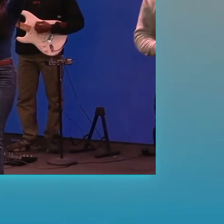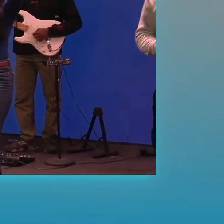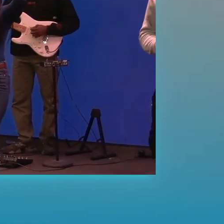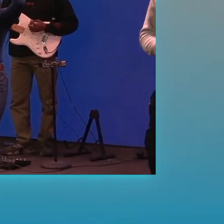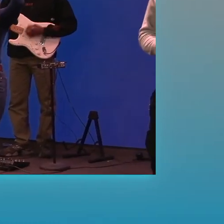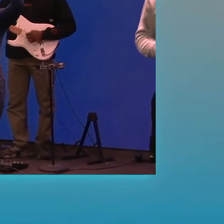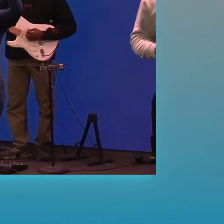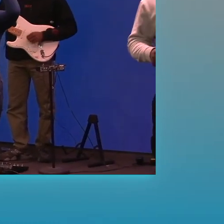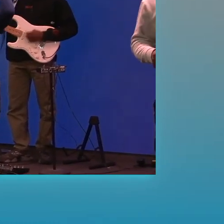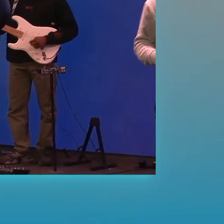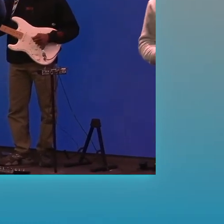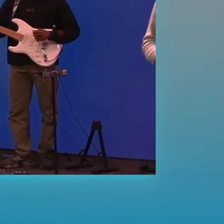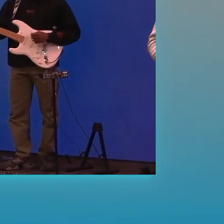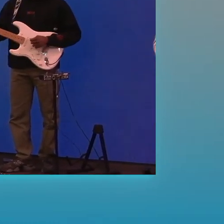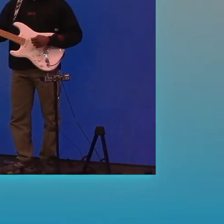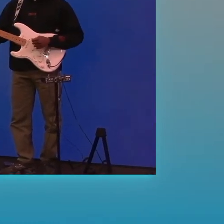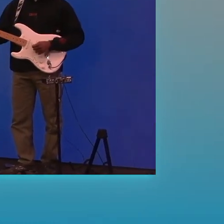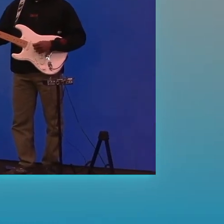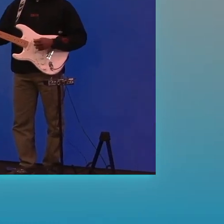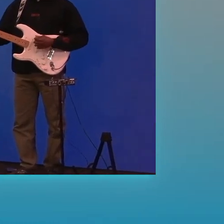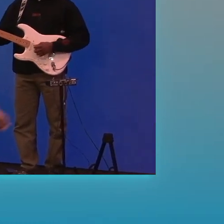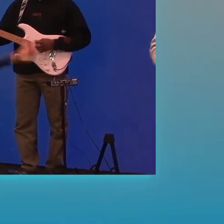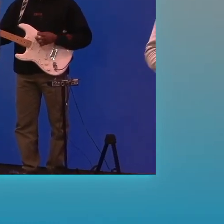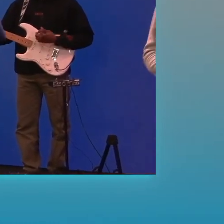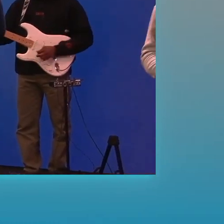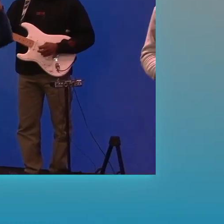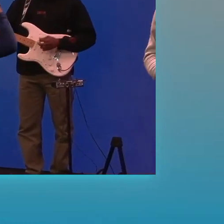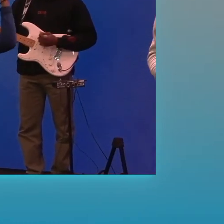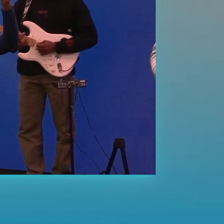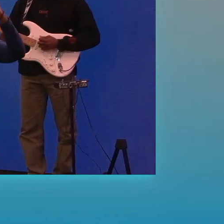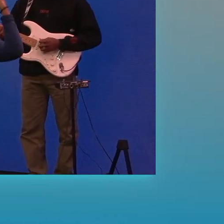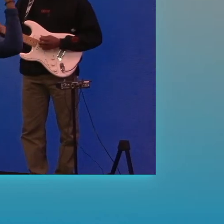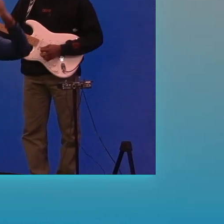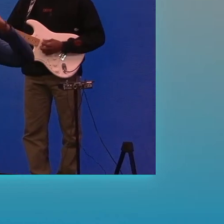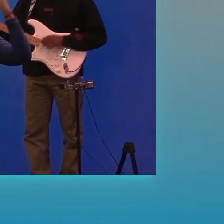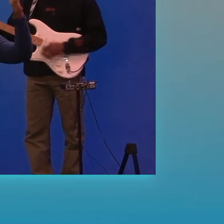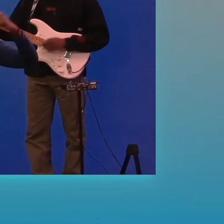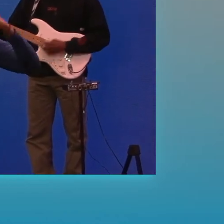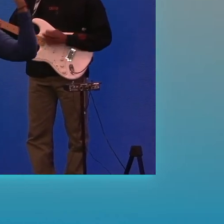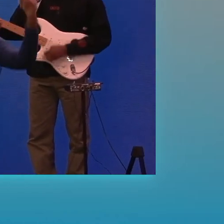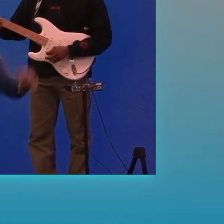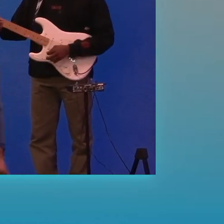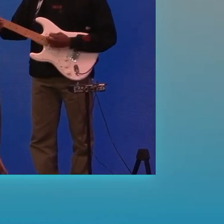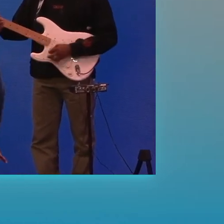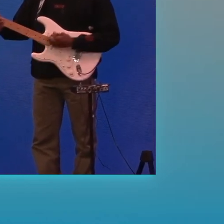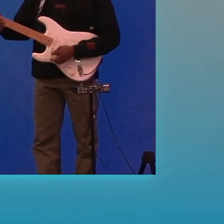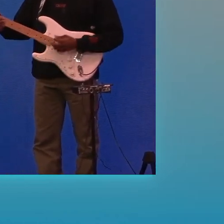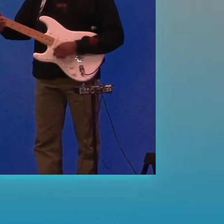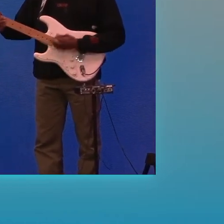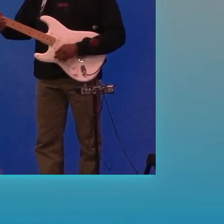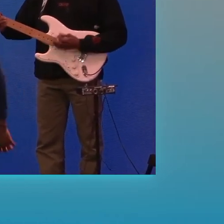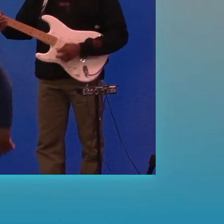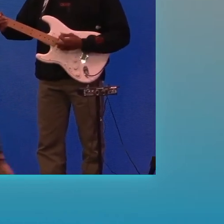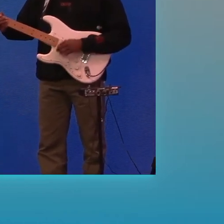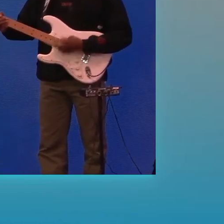You called my name, and I ran out of that grave,